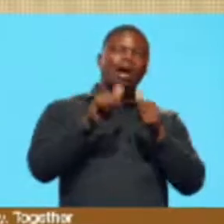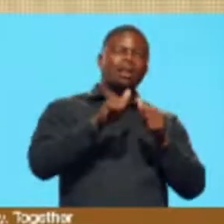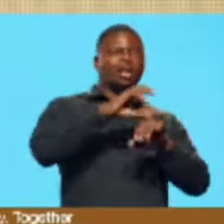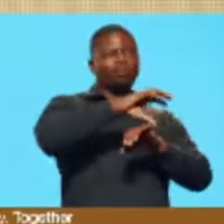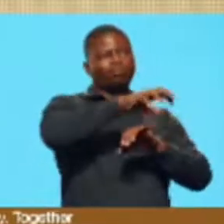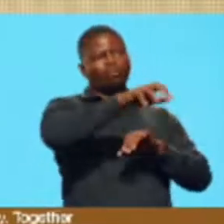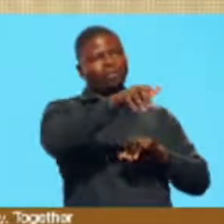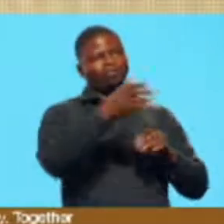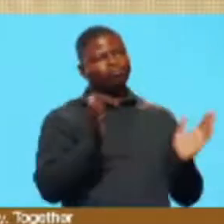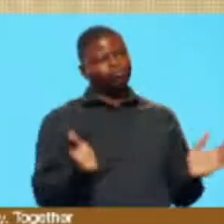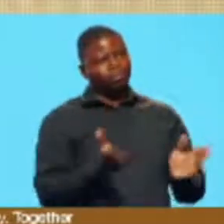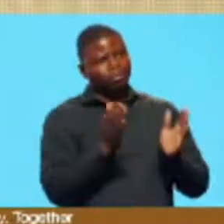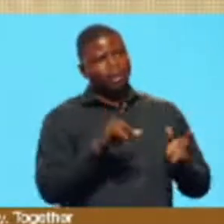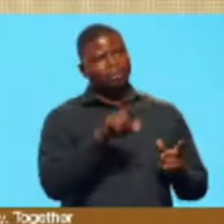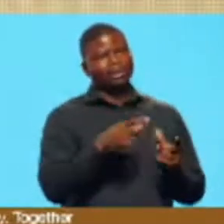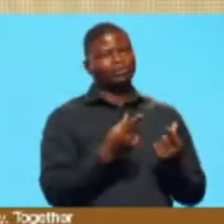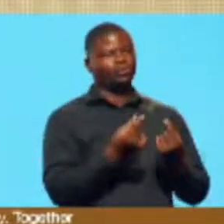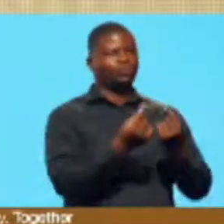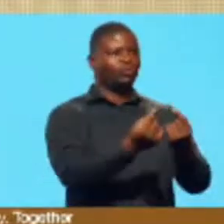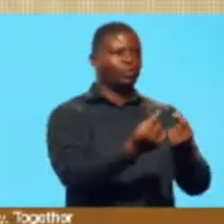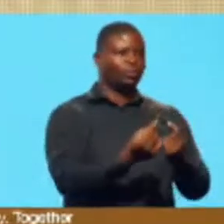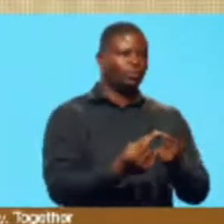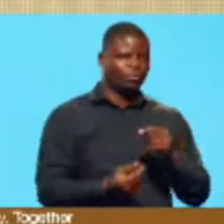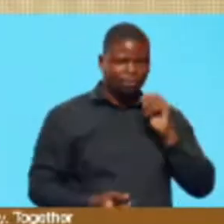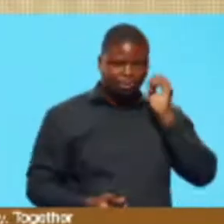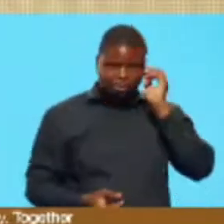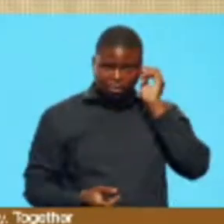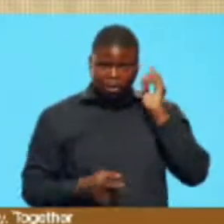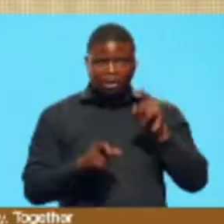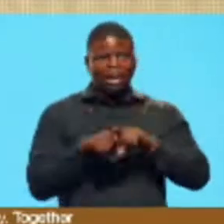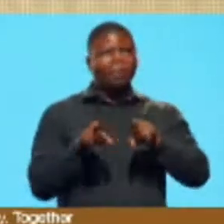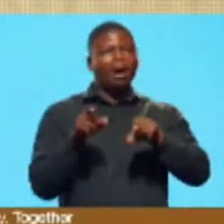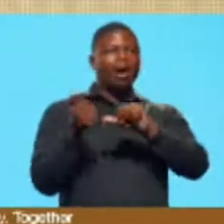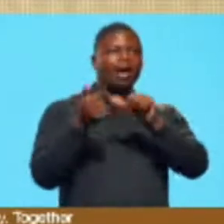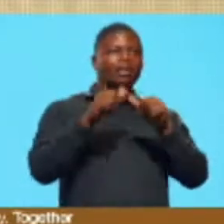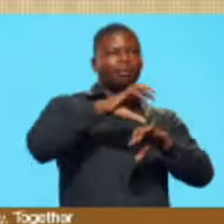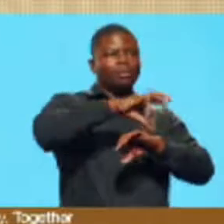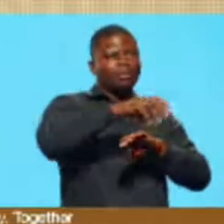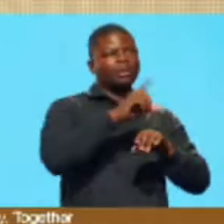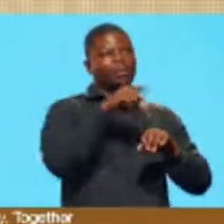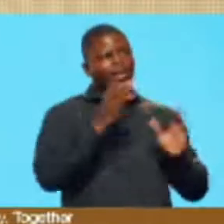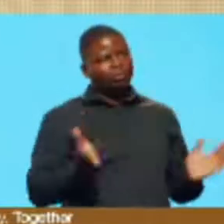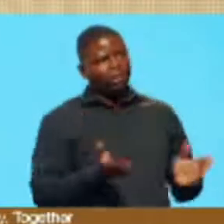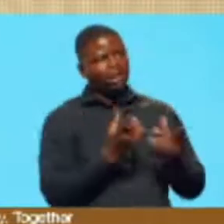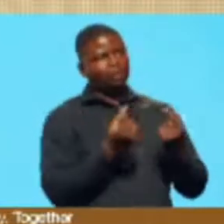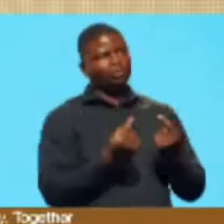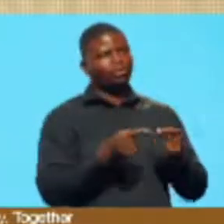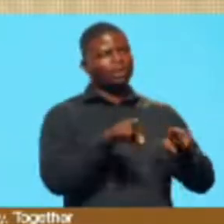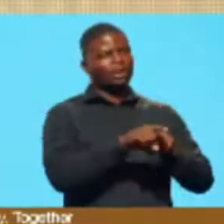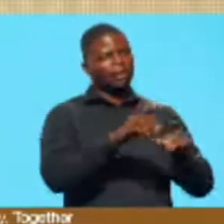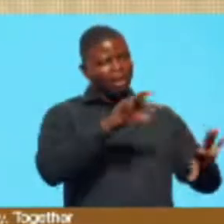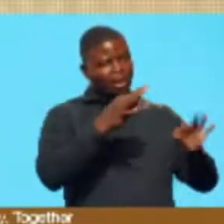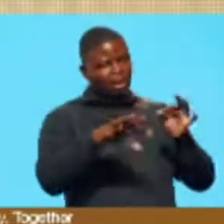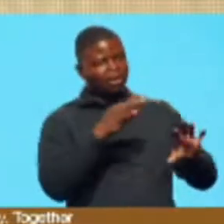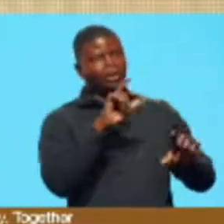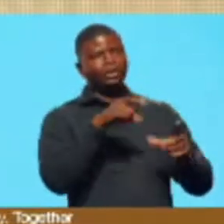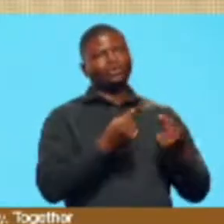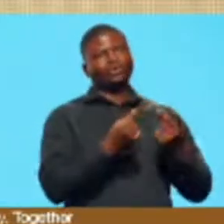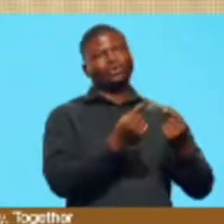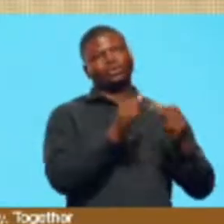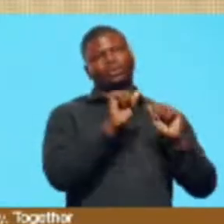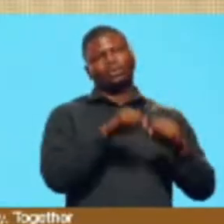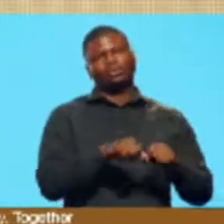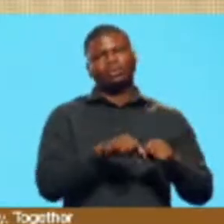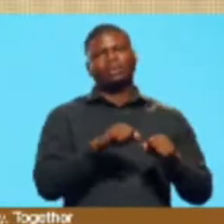counterparts Jack, and see if we can go to other provinces and encourage them to do the same analysis, especially with the effect